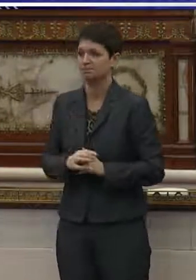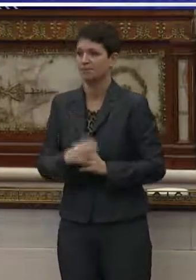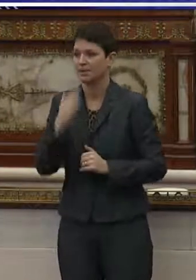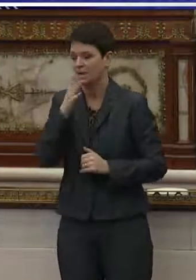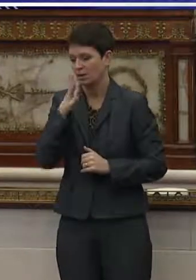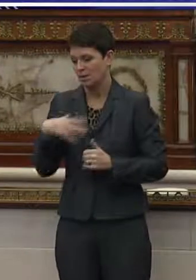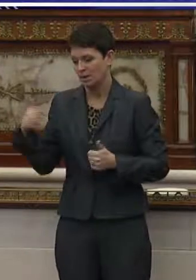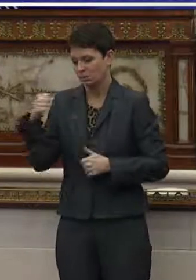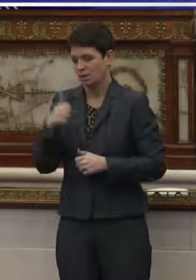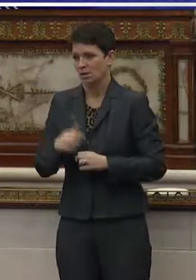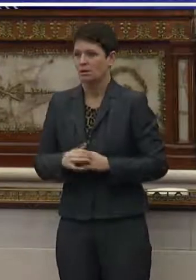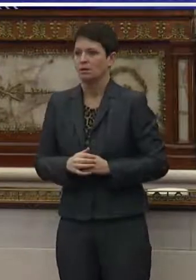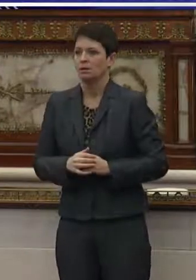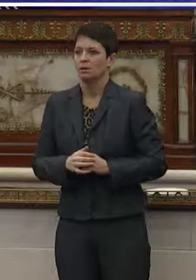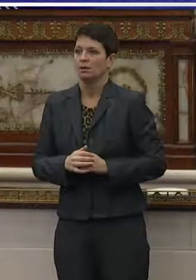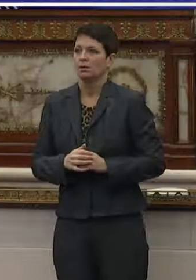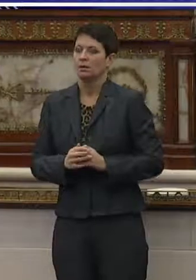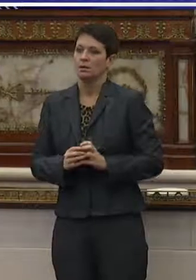Madam Chair.